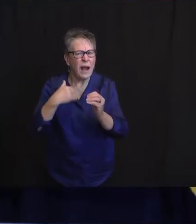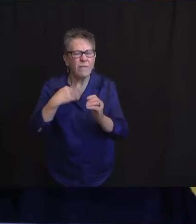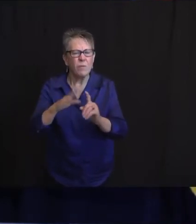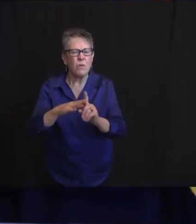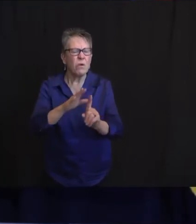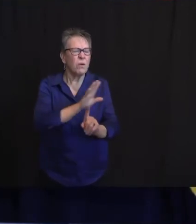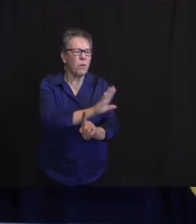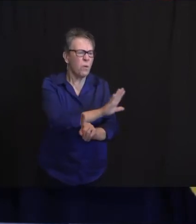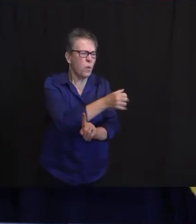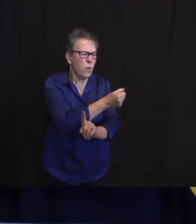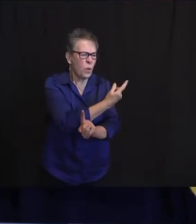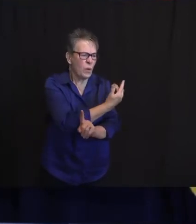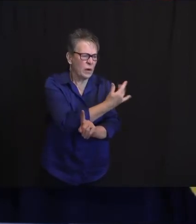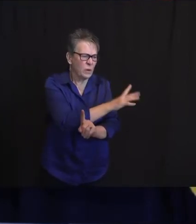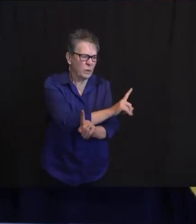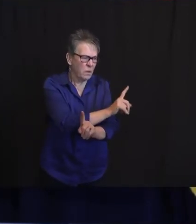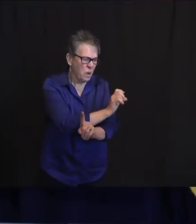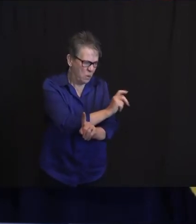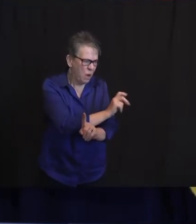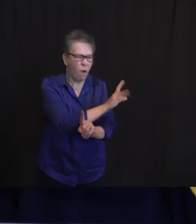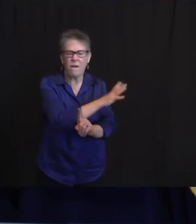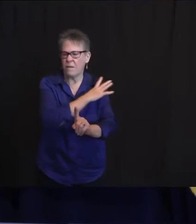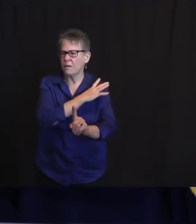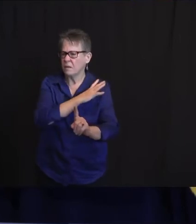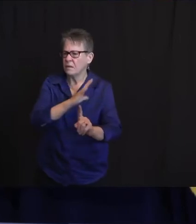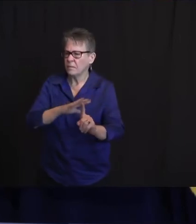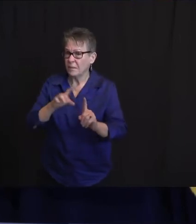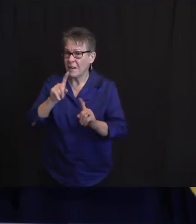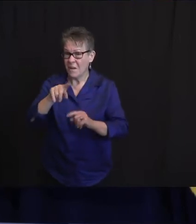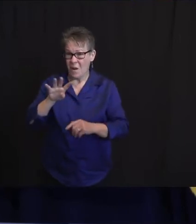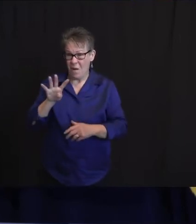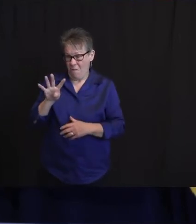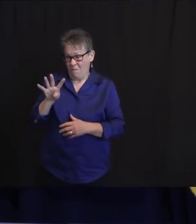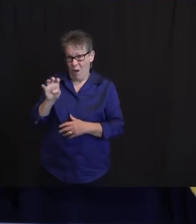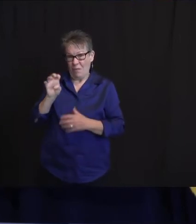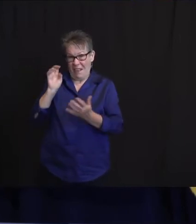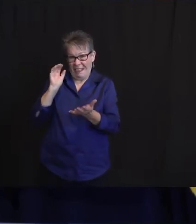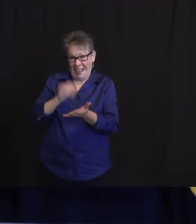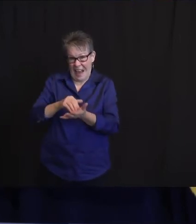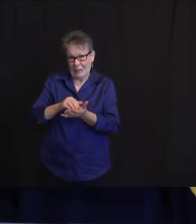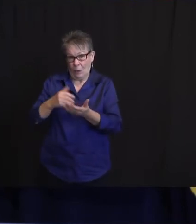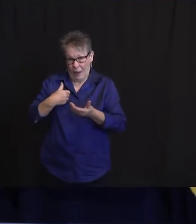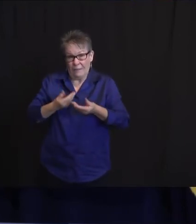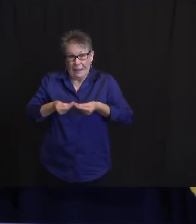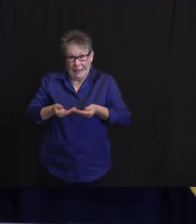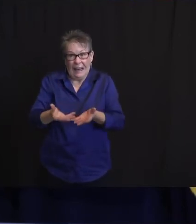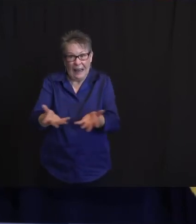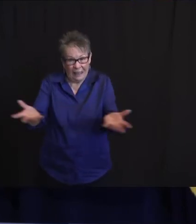400,000 doses had been delivered. 100,000, just general numbers, 100,000 were